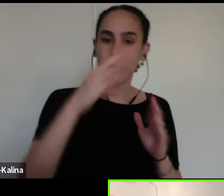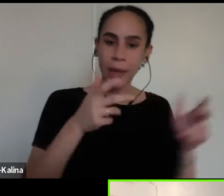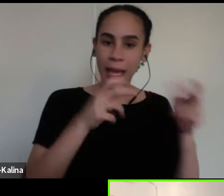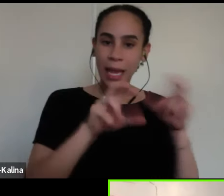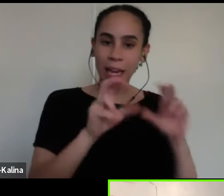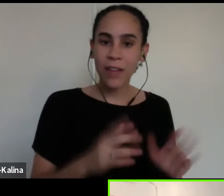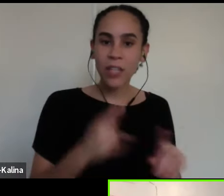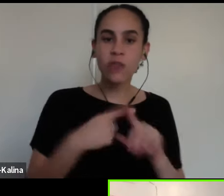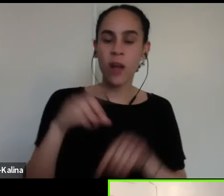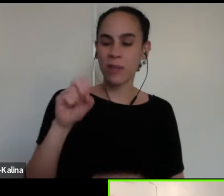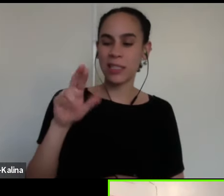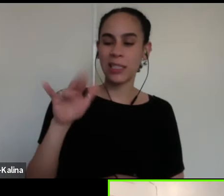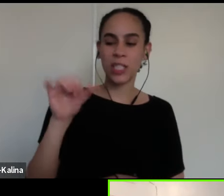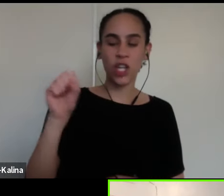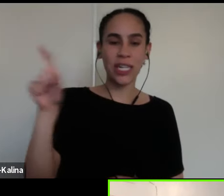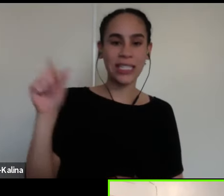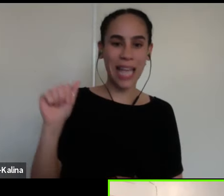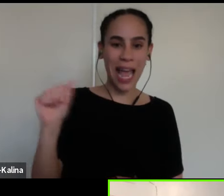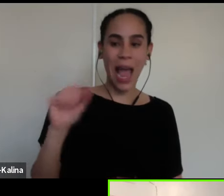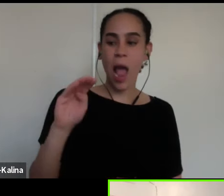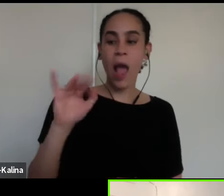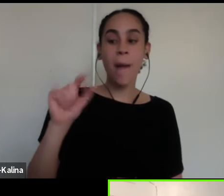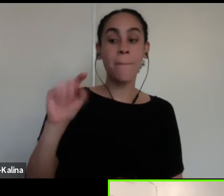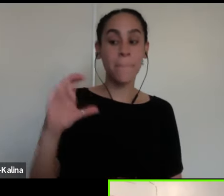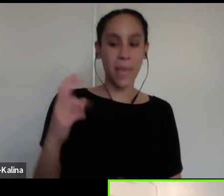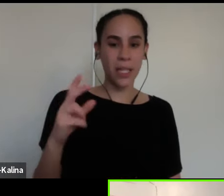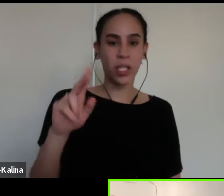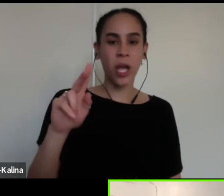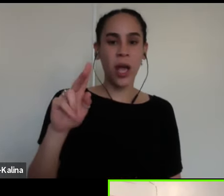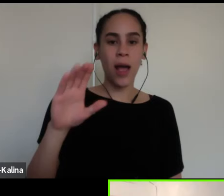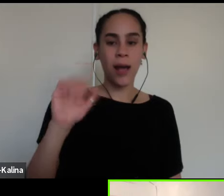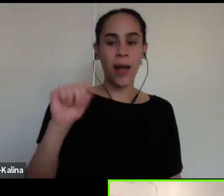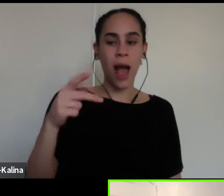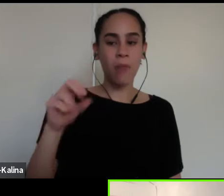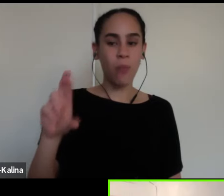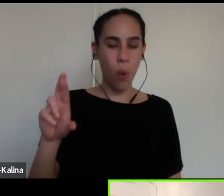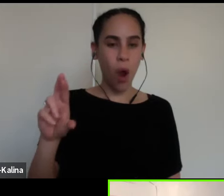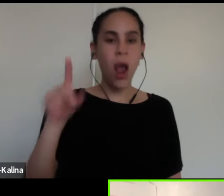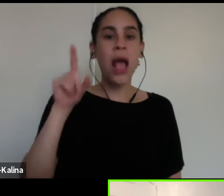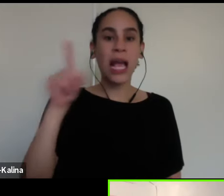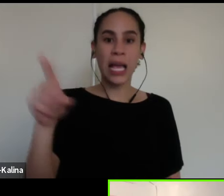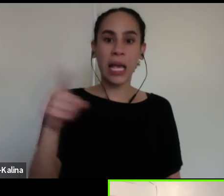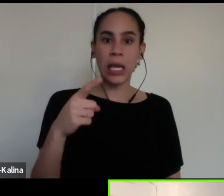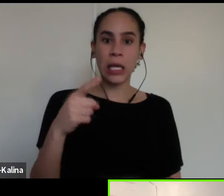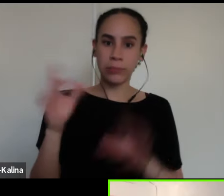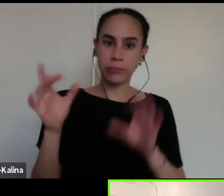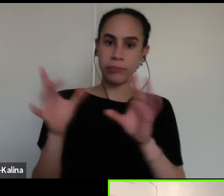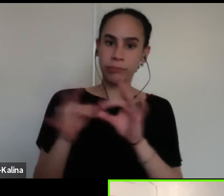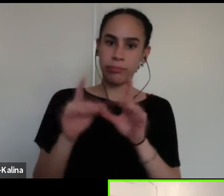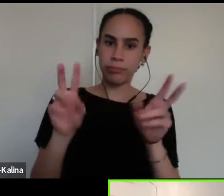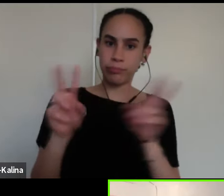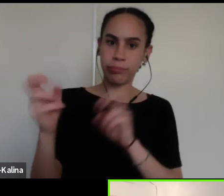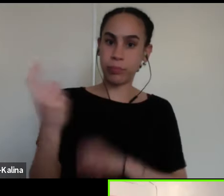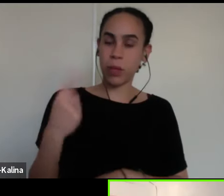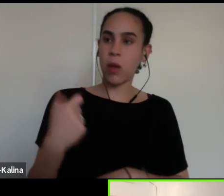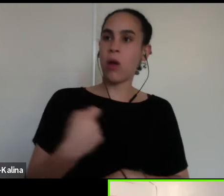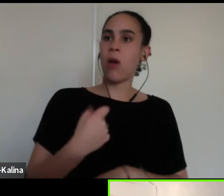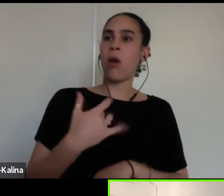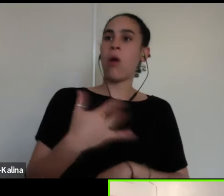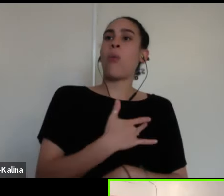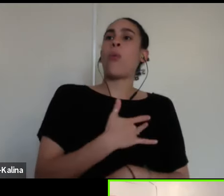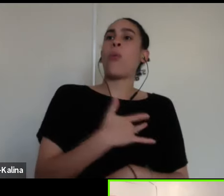A, the Caper Center, Mitch Kapoor, says a thing that really, really like hit us. And he says, you know,